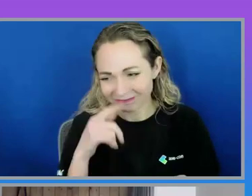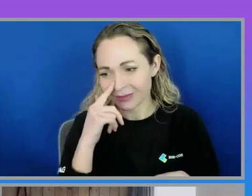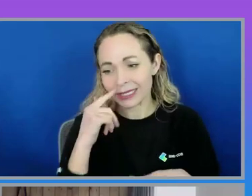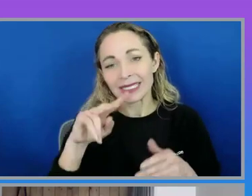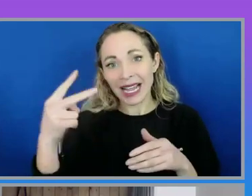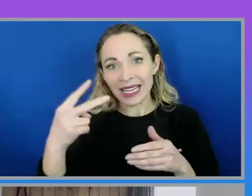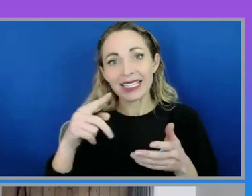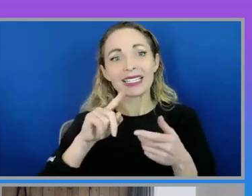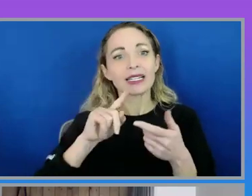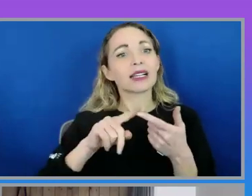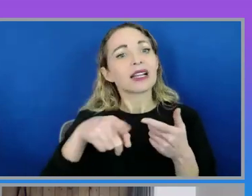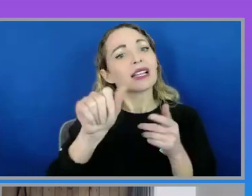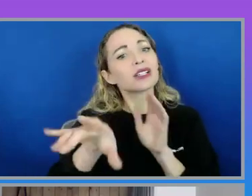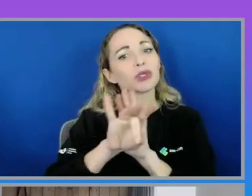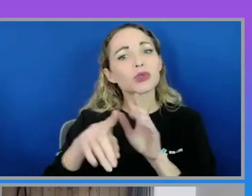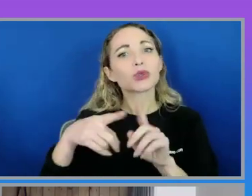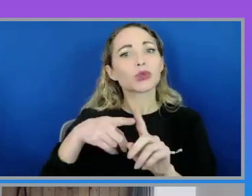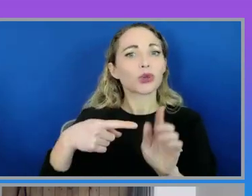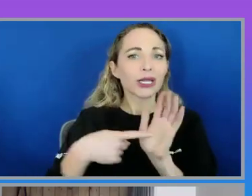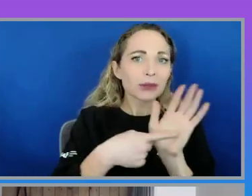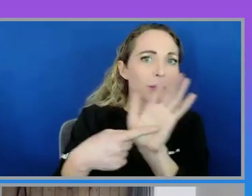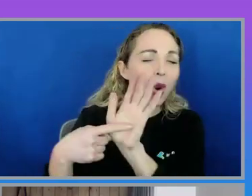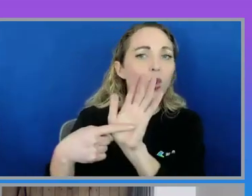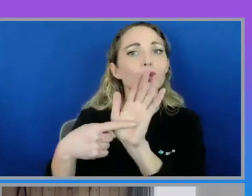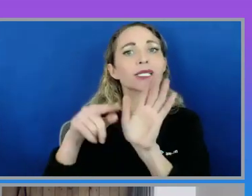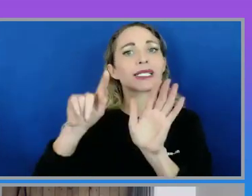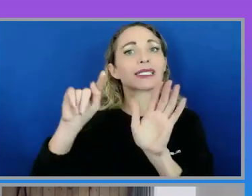Second, they can choose to expose text even if